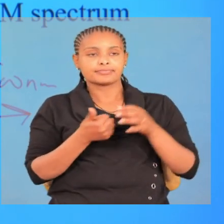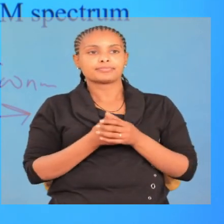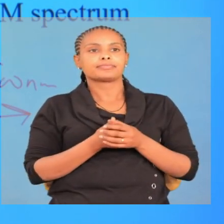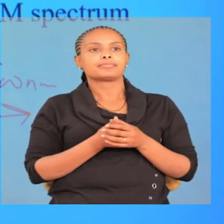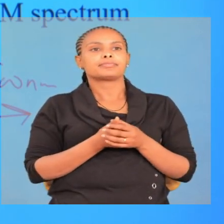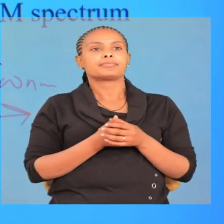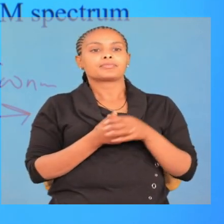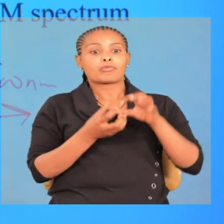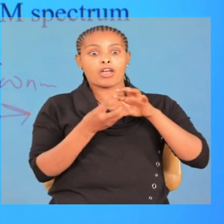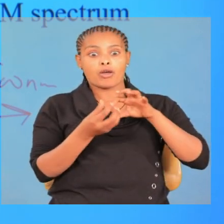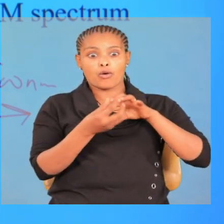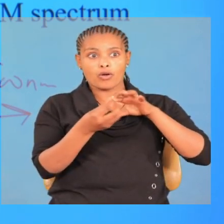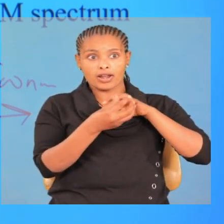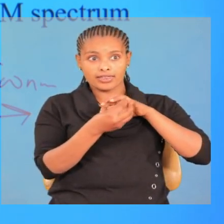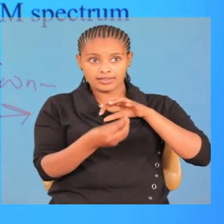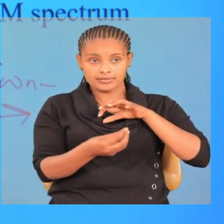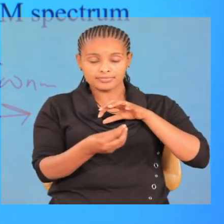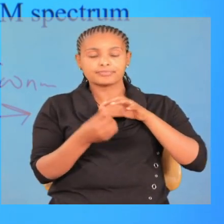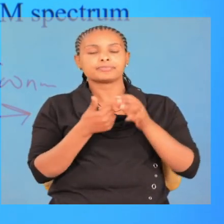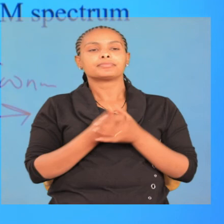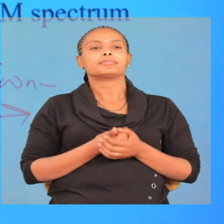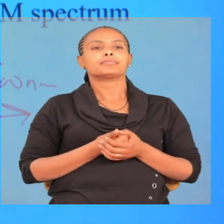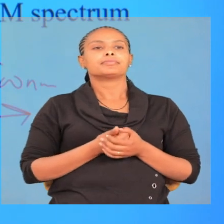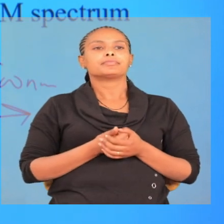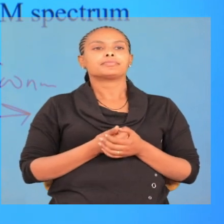Increasing order of frequency.